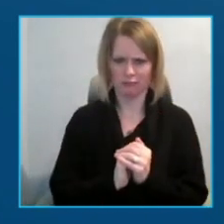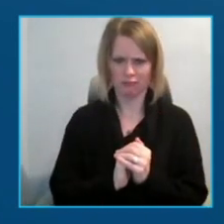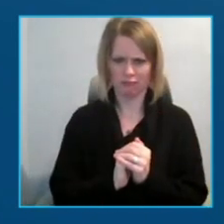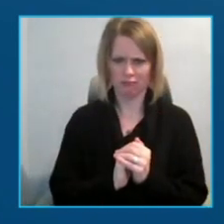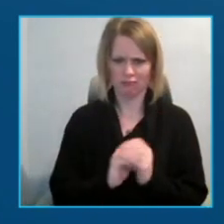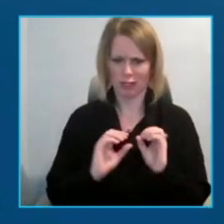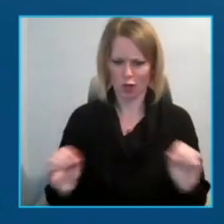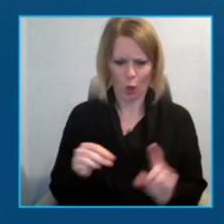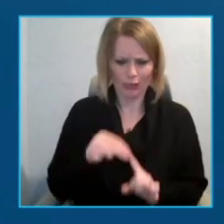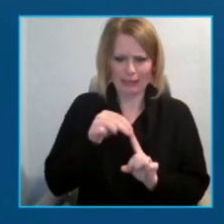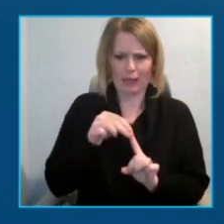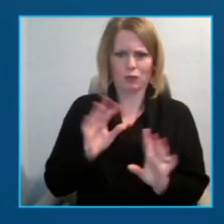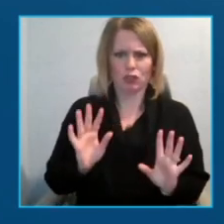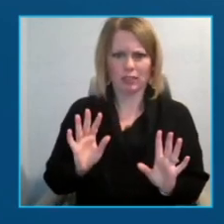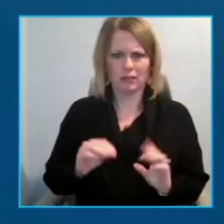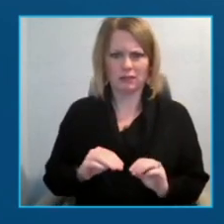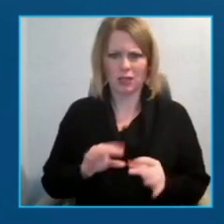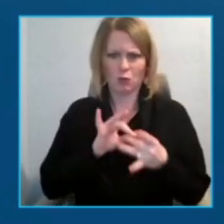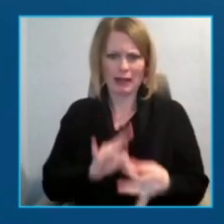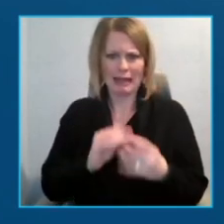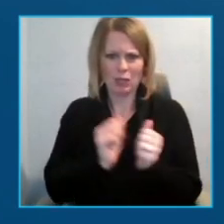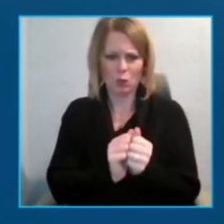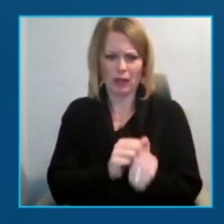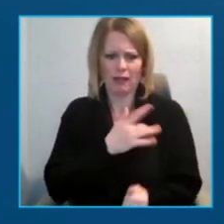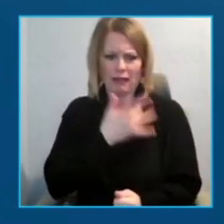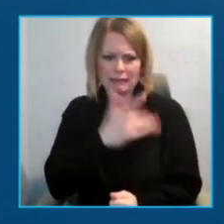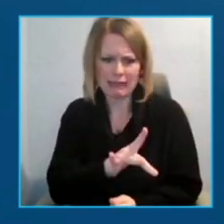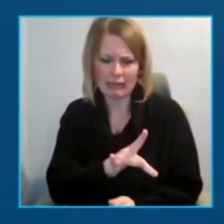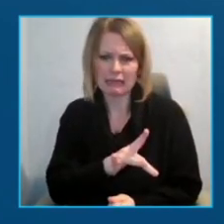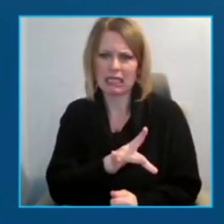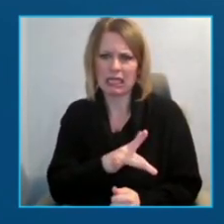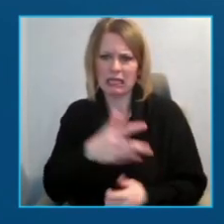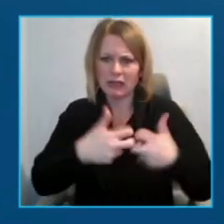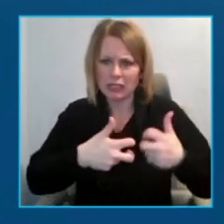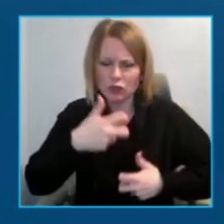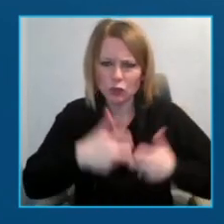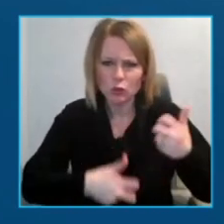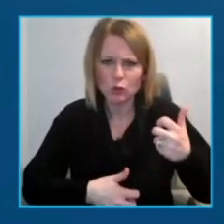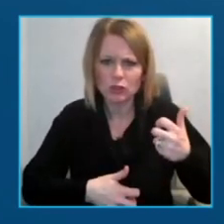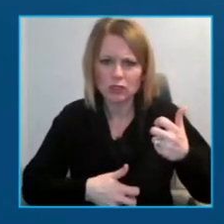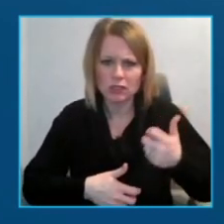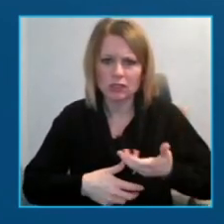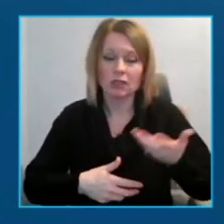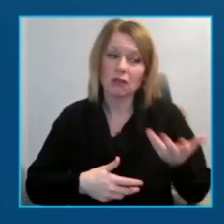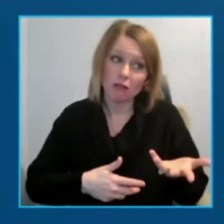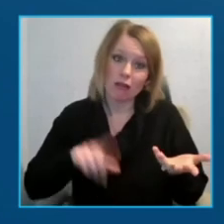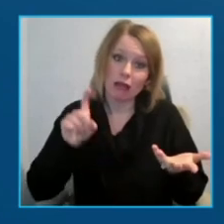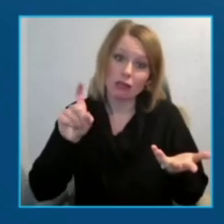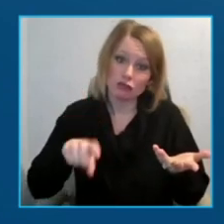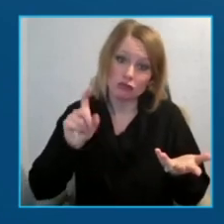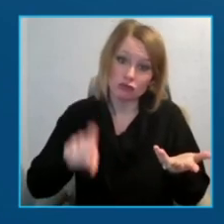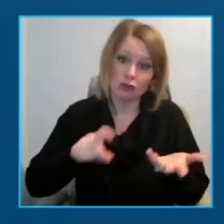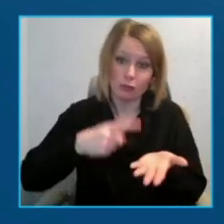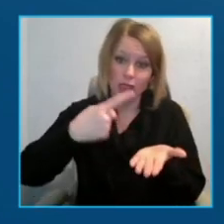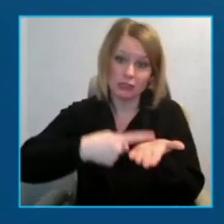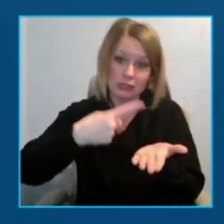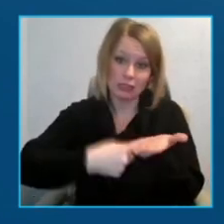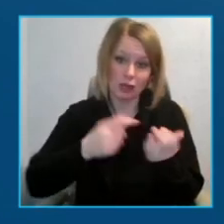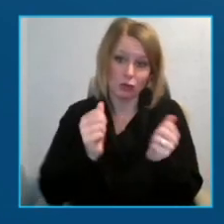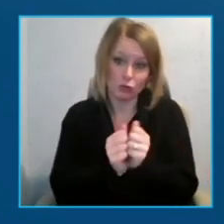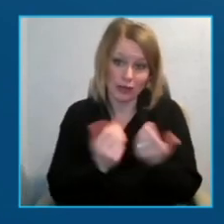for sensitive matters that probably ought to be discussed in close